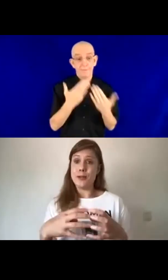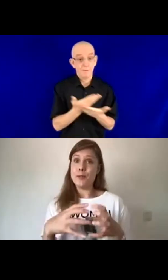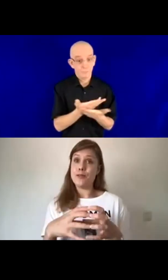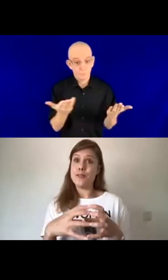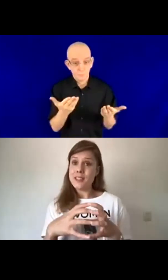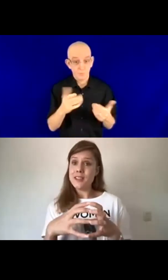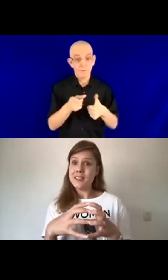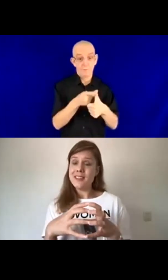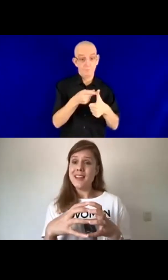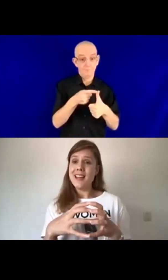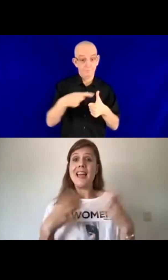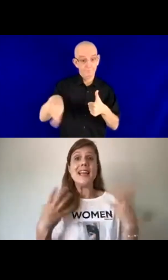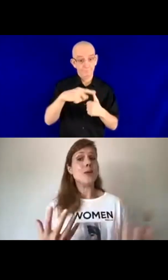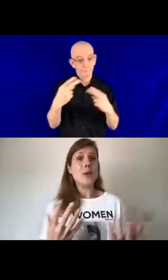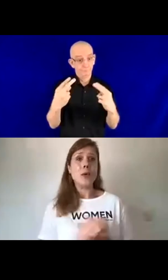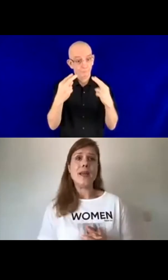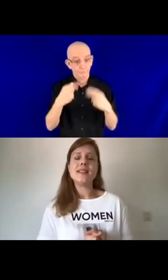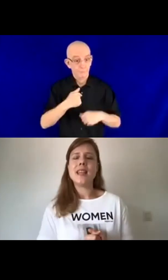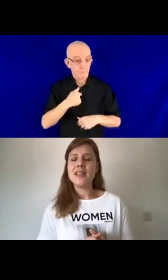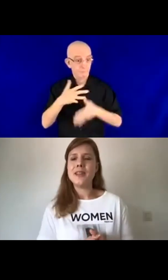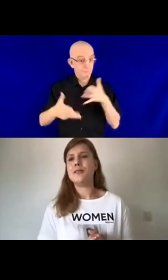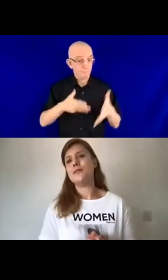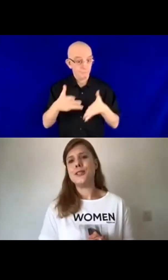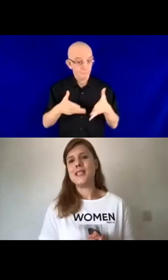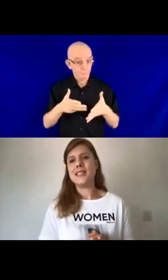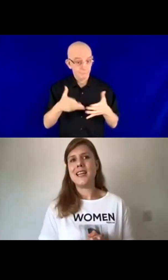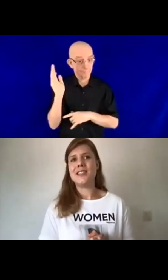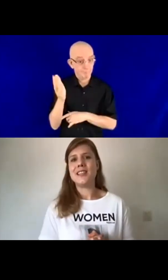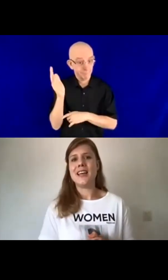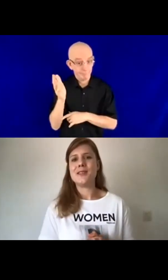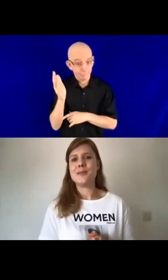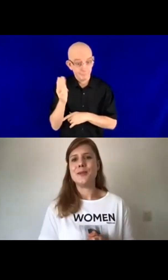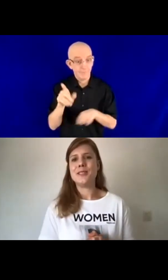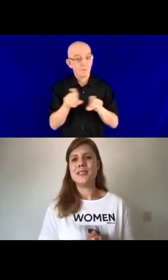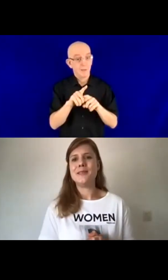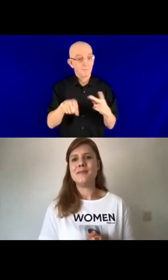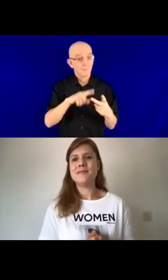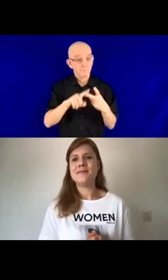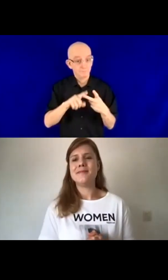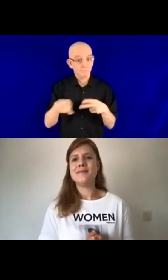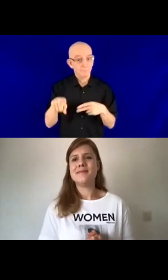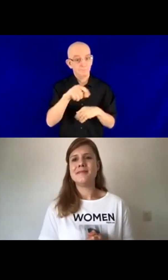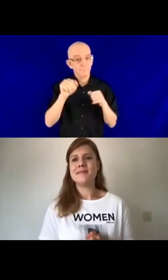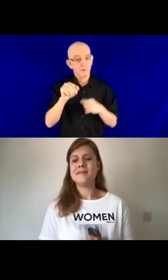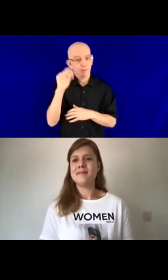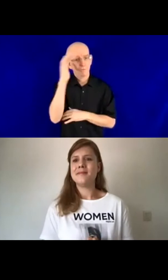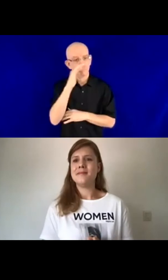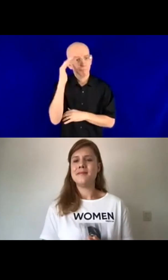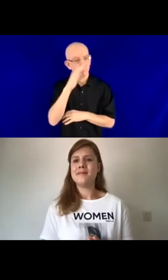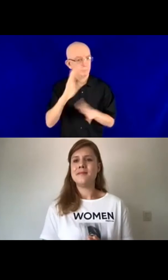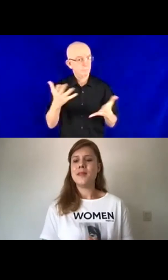on our profession. And as always, thank you for your dedication and support.